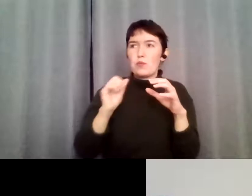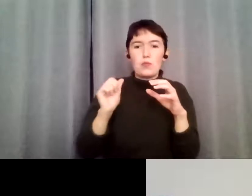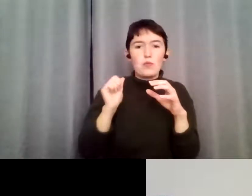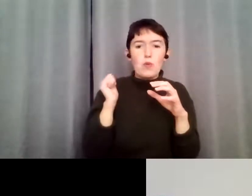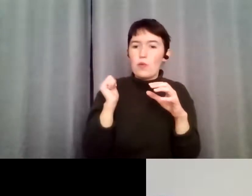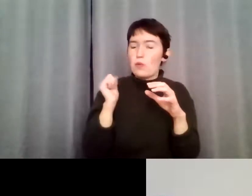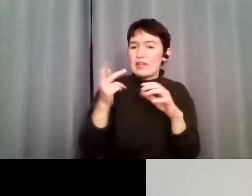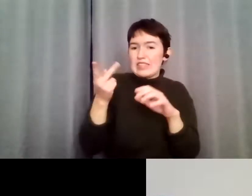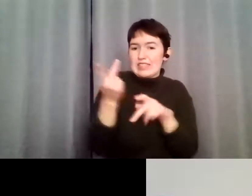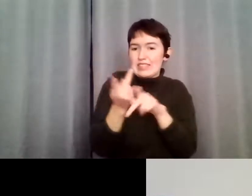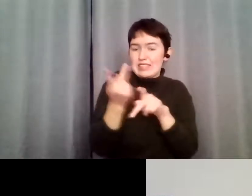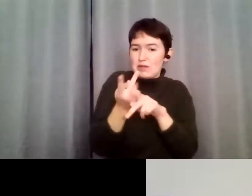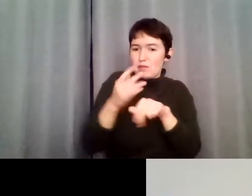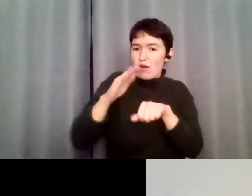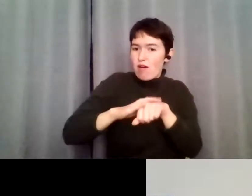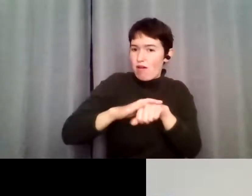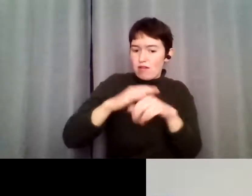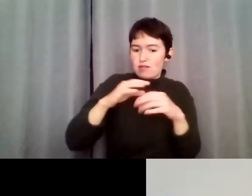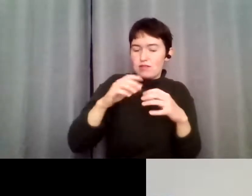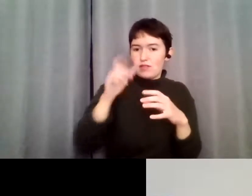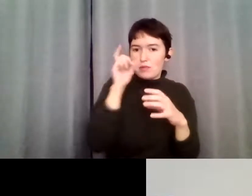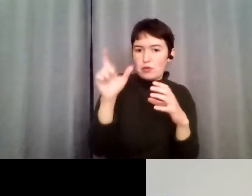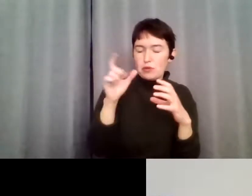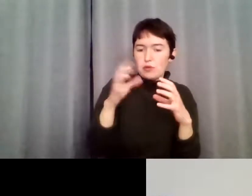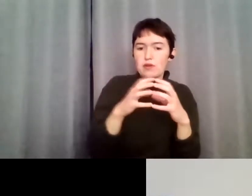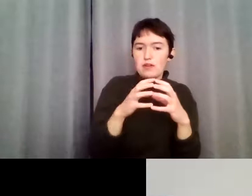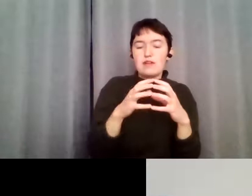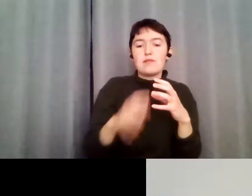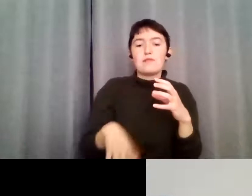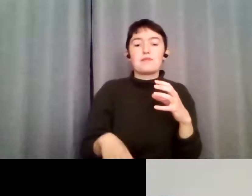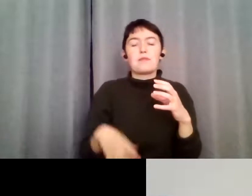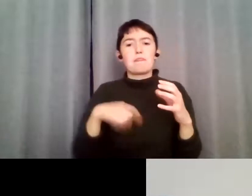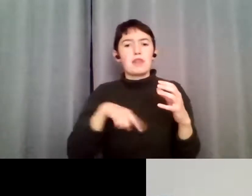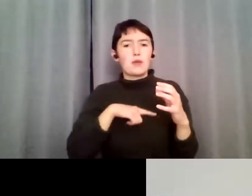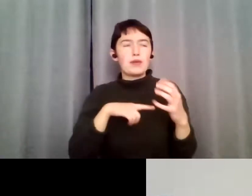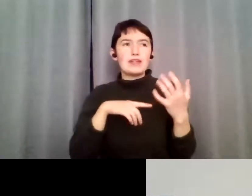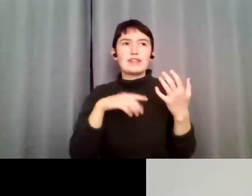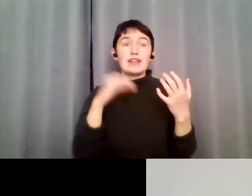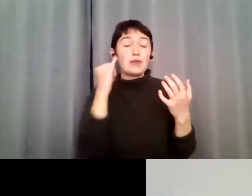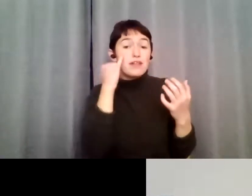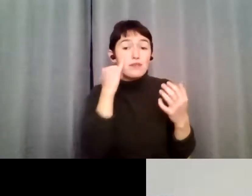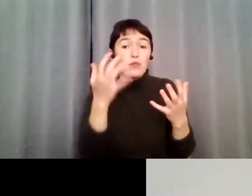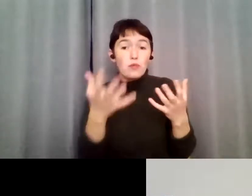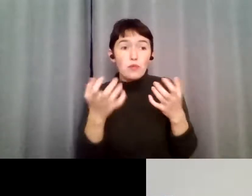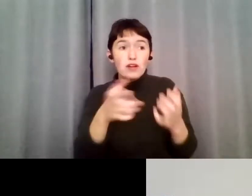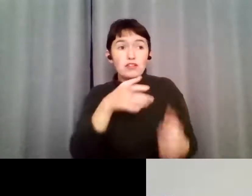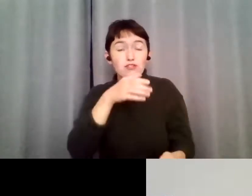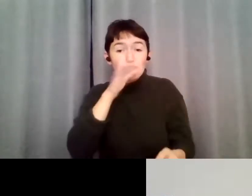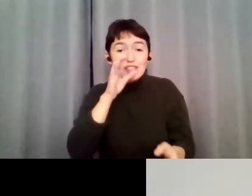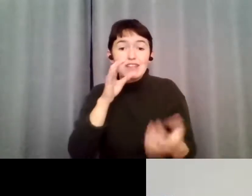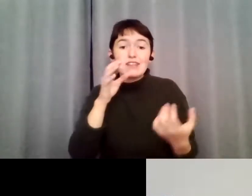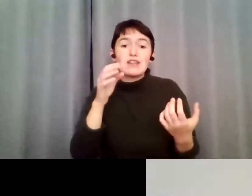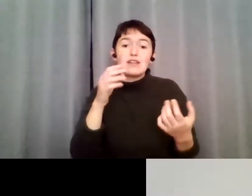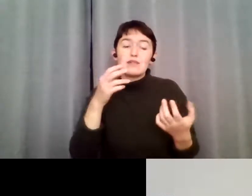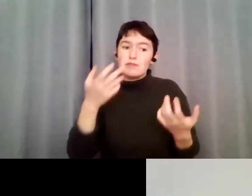it. Could we drink it? We'd have to do a little bit of work to figure that out, because one of the things that we're not